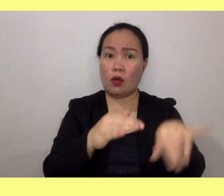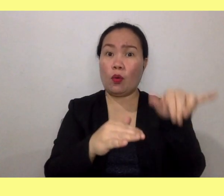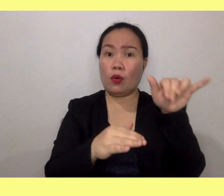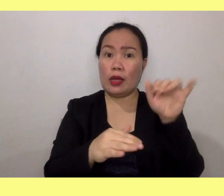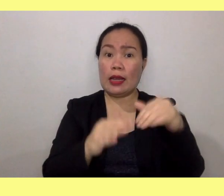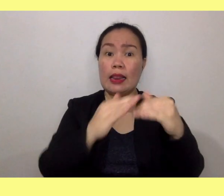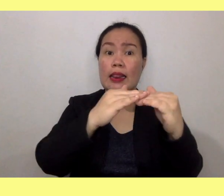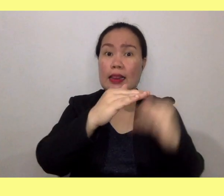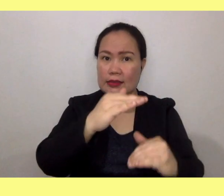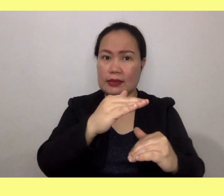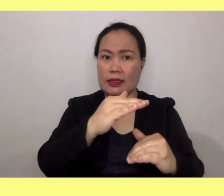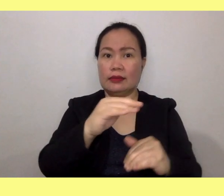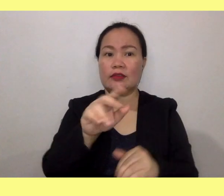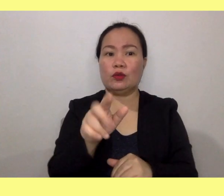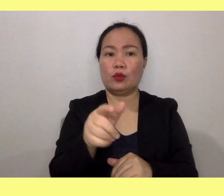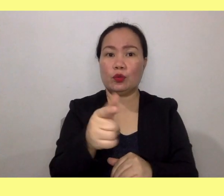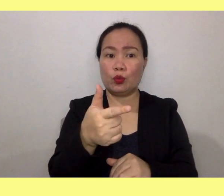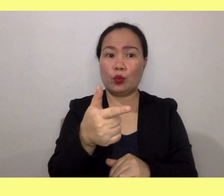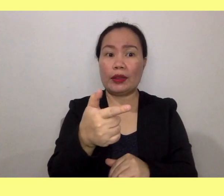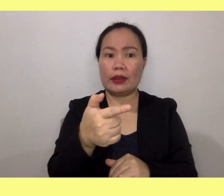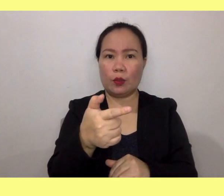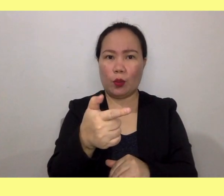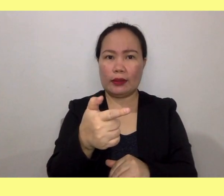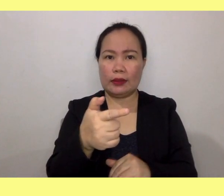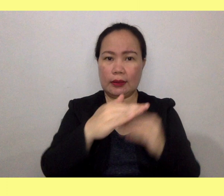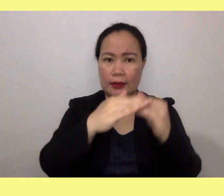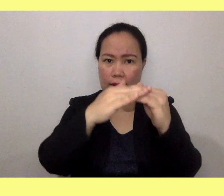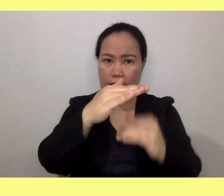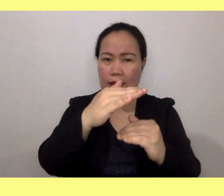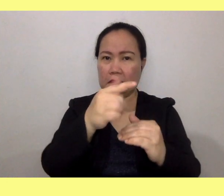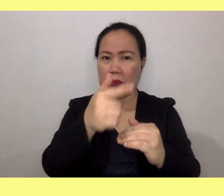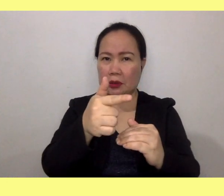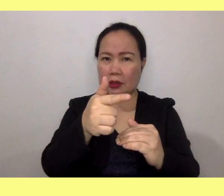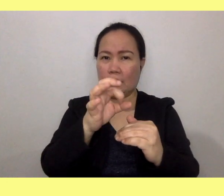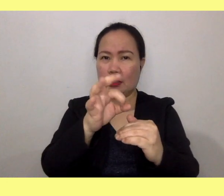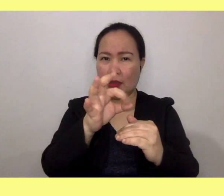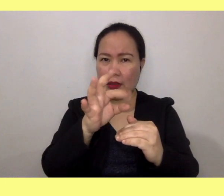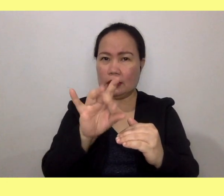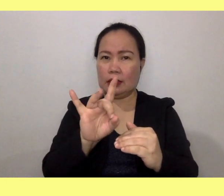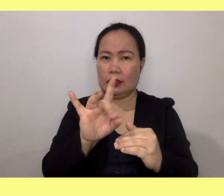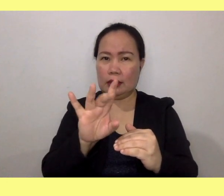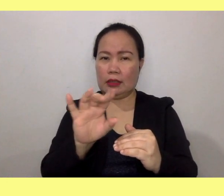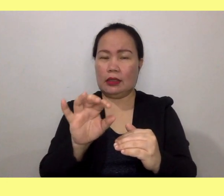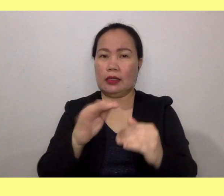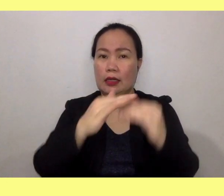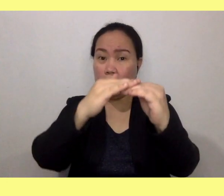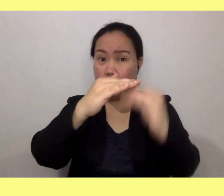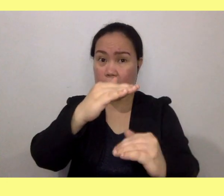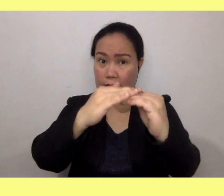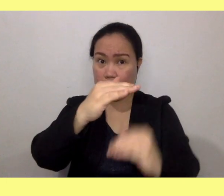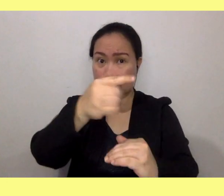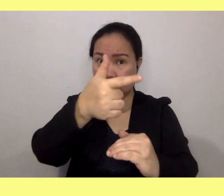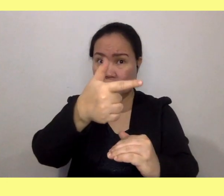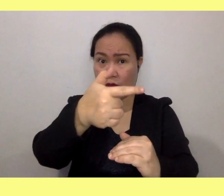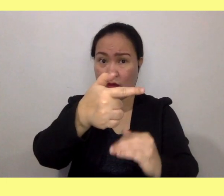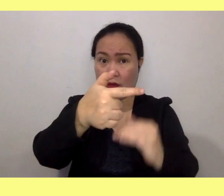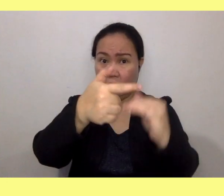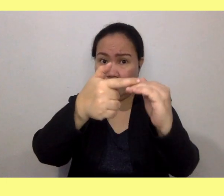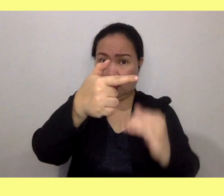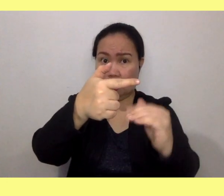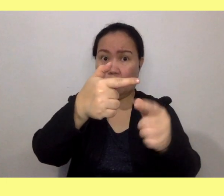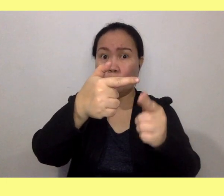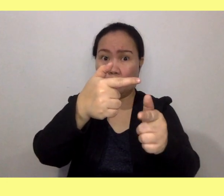x is equal to negative 5? So, ibig sabihin, ang values ng y mo ay simula, less than 21 daw.